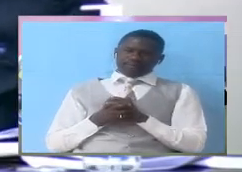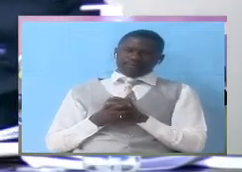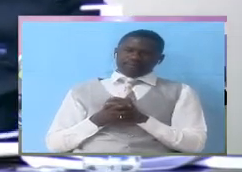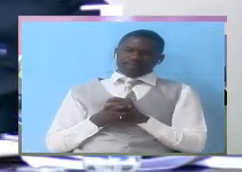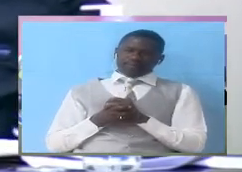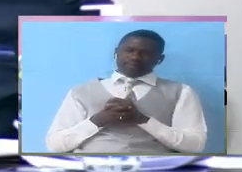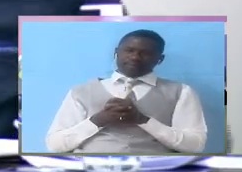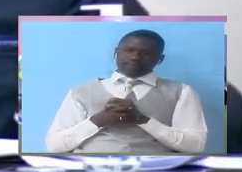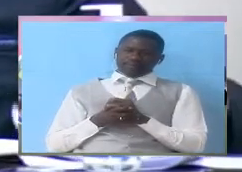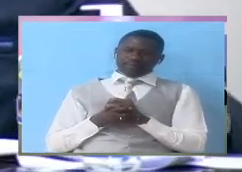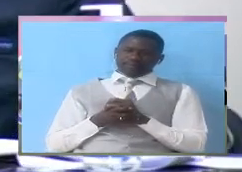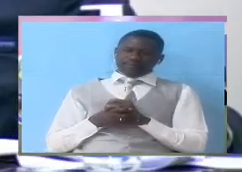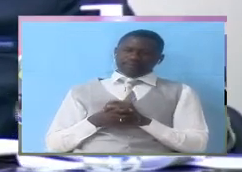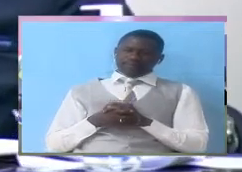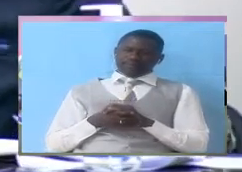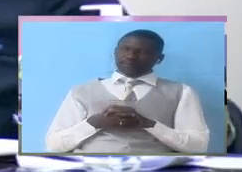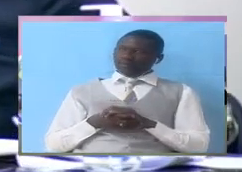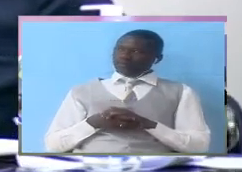bi ci loxom la wara nekk.